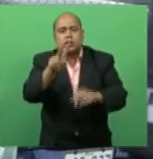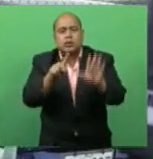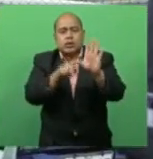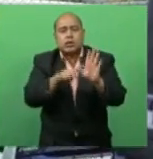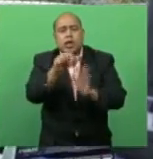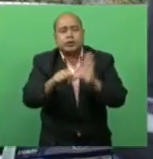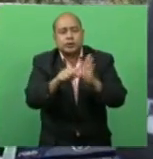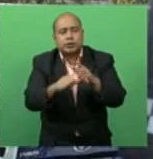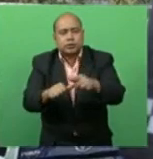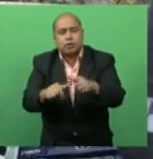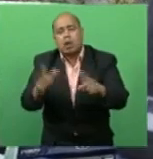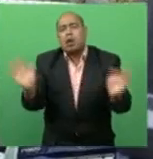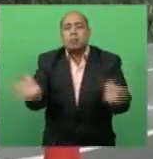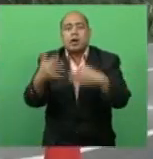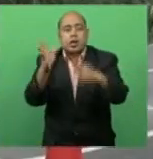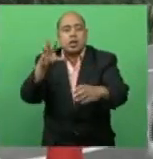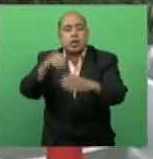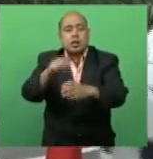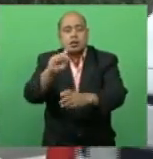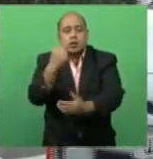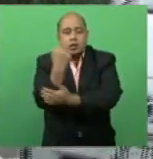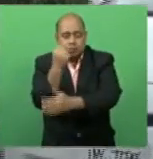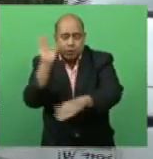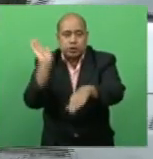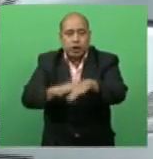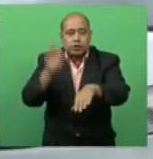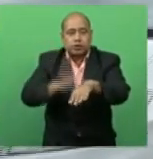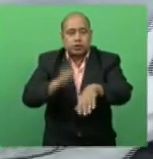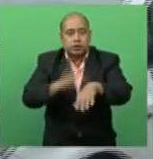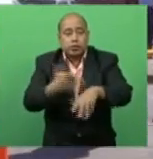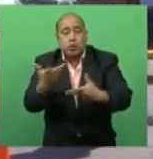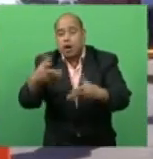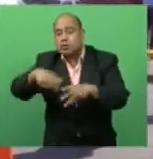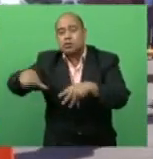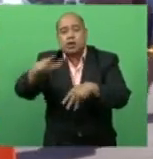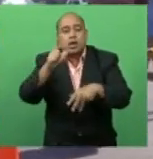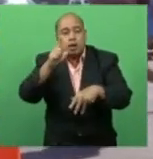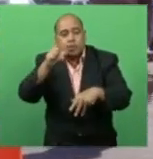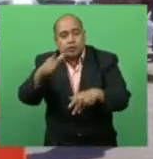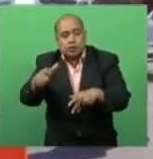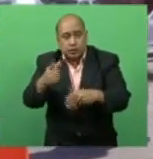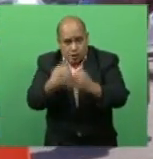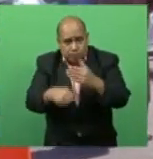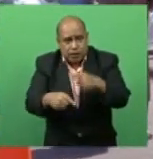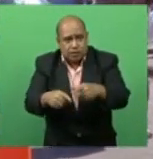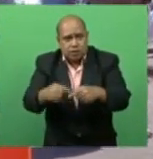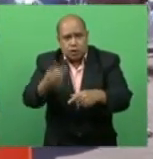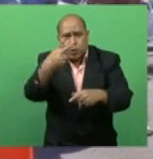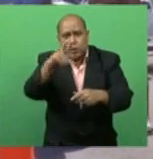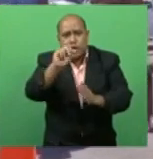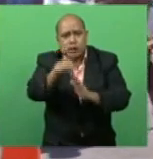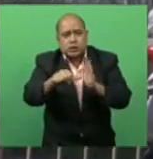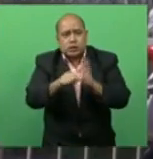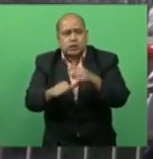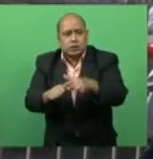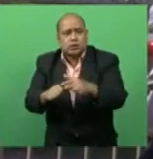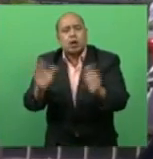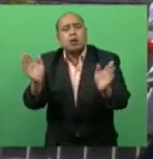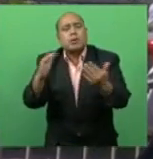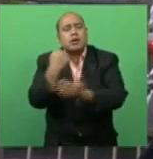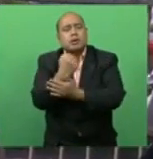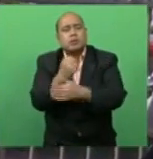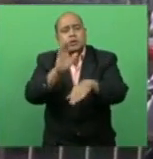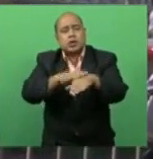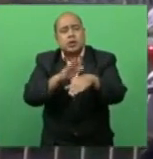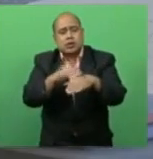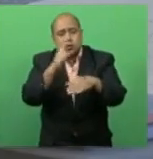at the Nukuatu foreshore in Lami. In another case, a 20-year-old was arrested for playing touch rugby along Headstrom Road in